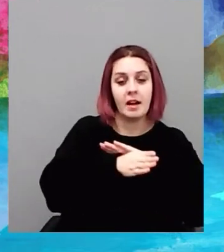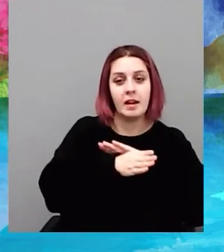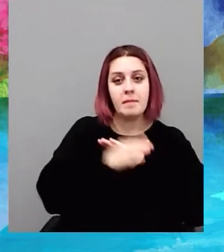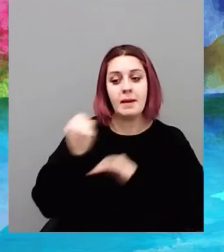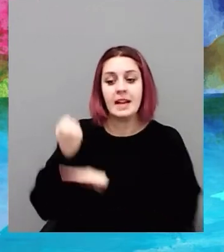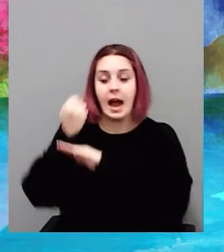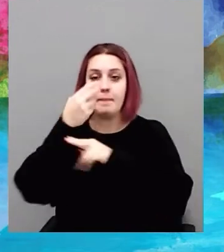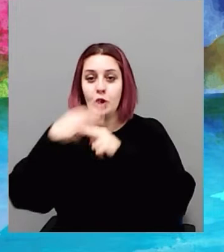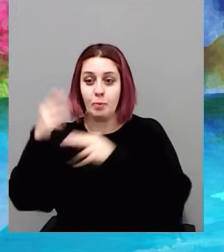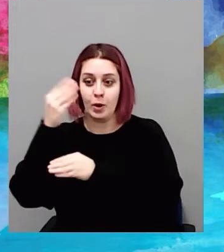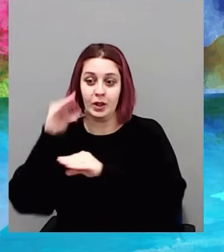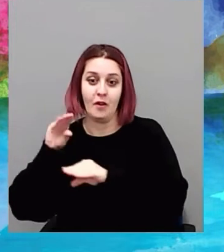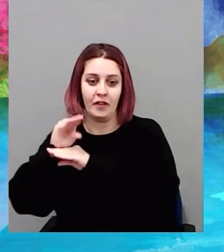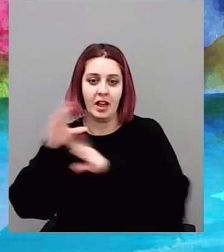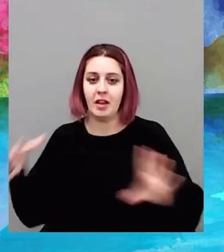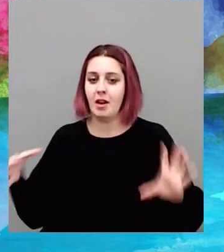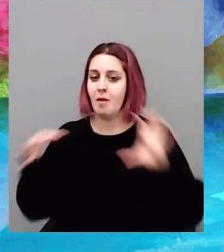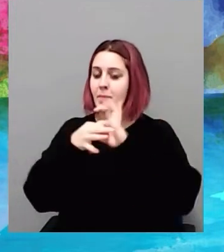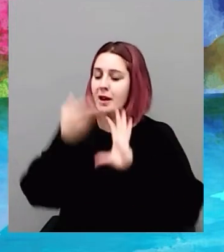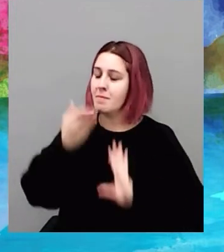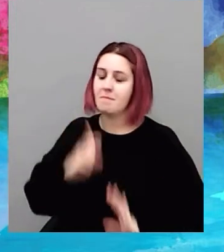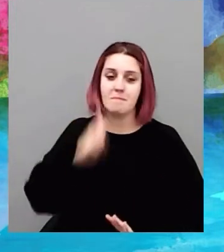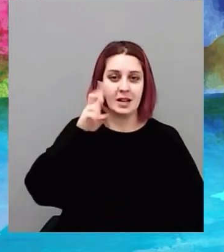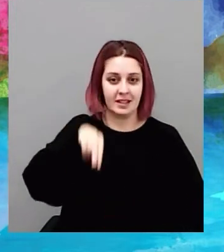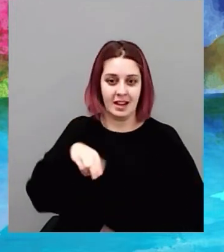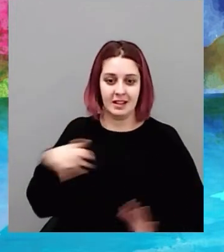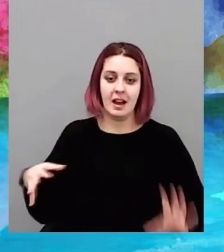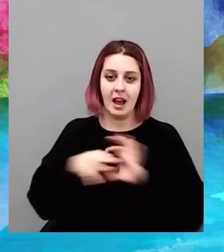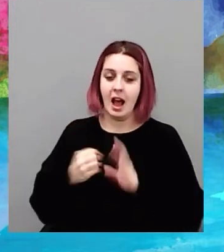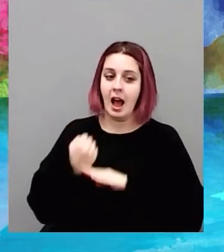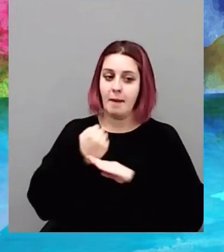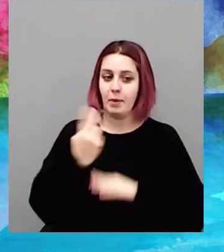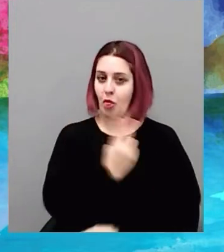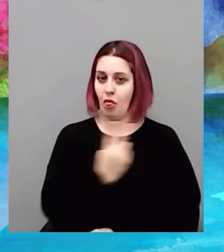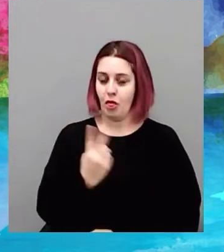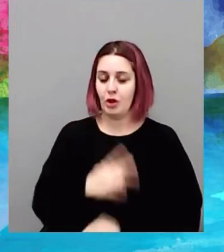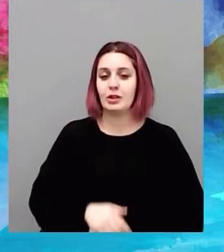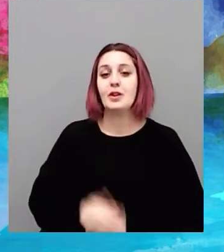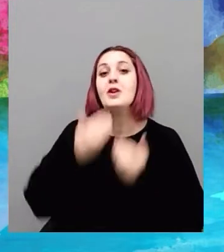it to the user's needs. Thank you for your attention.